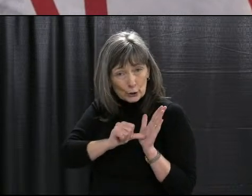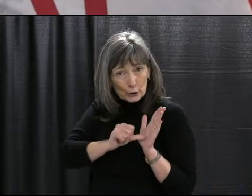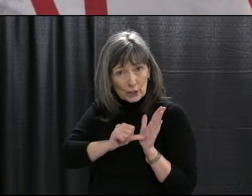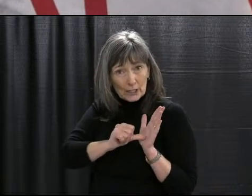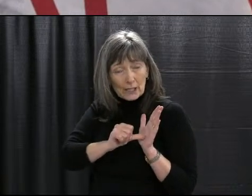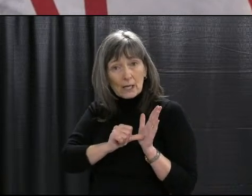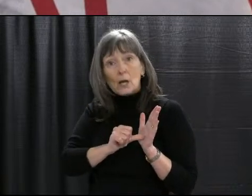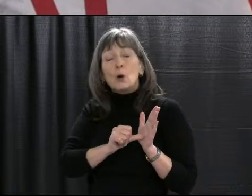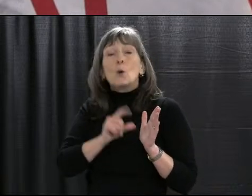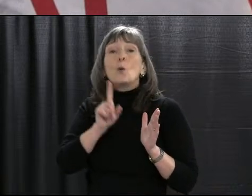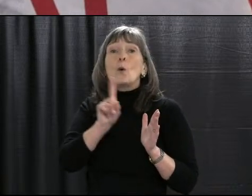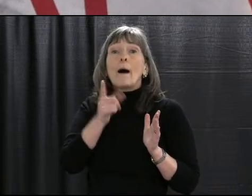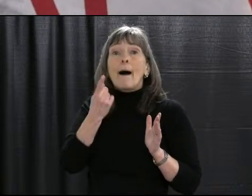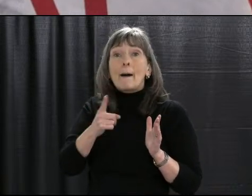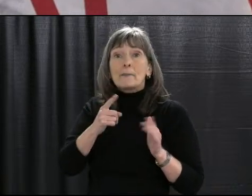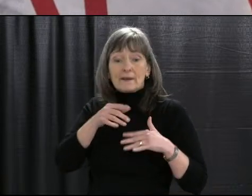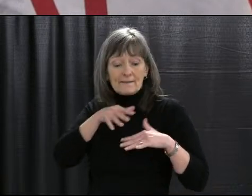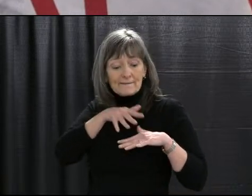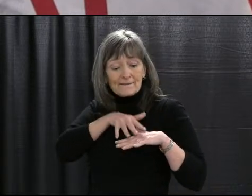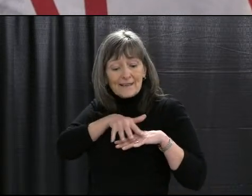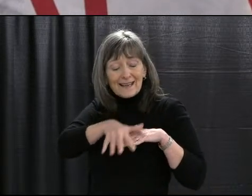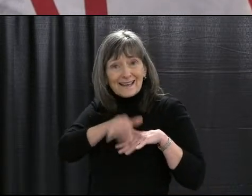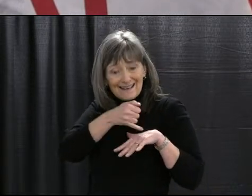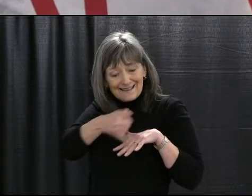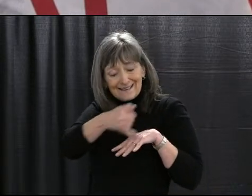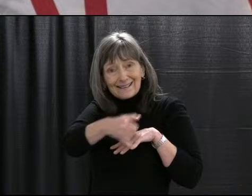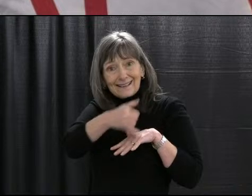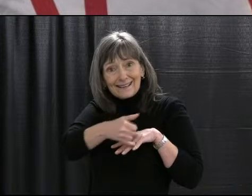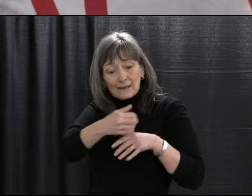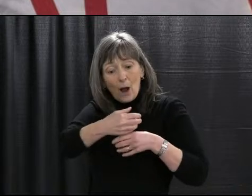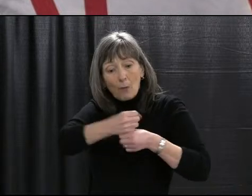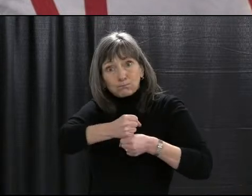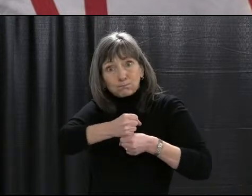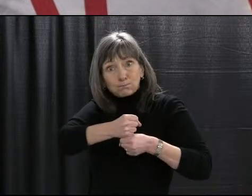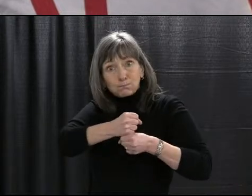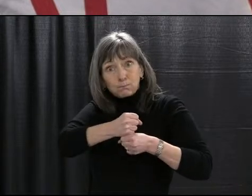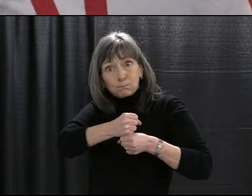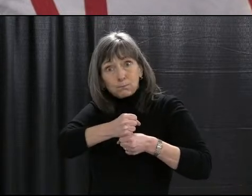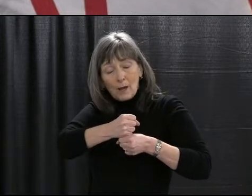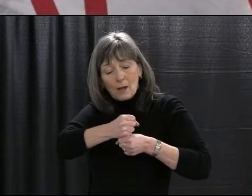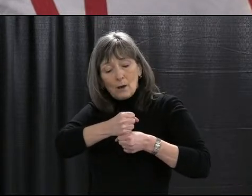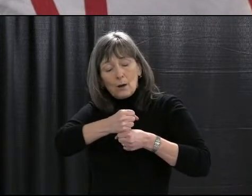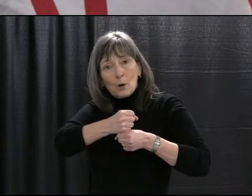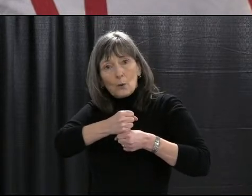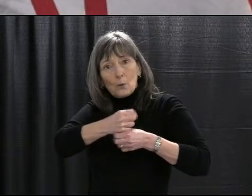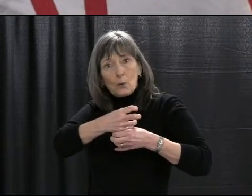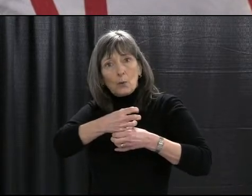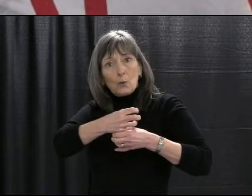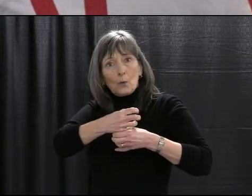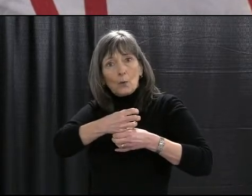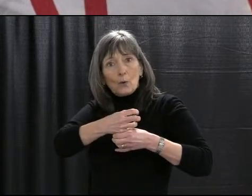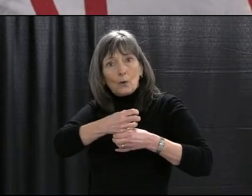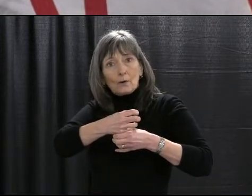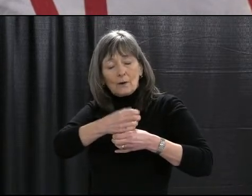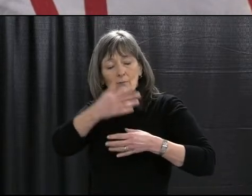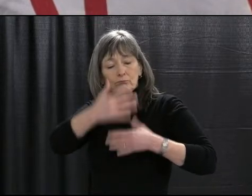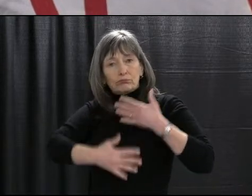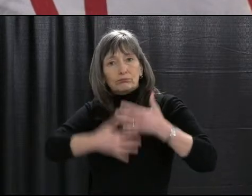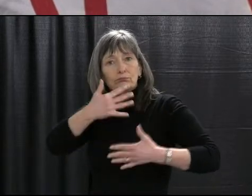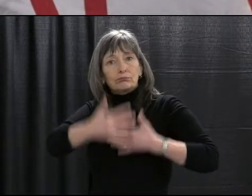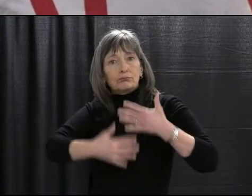stroke-causing blood clots are removed from patients who are clinically eligible. An early